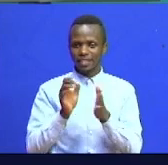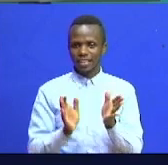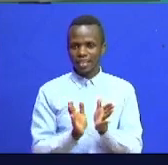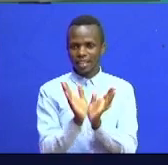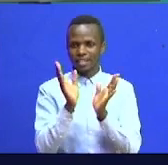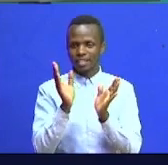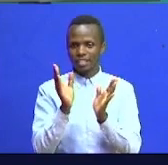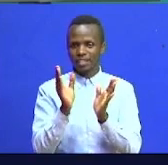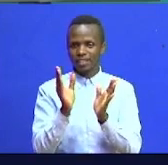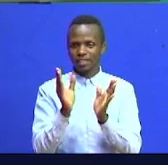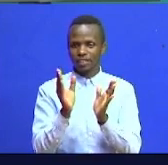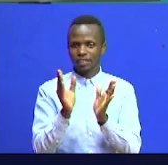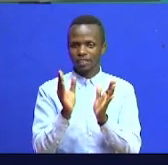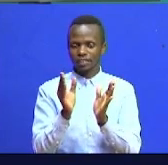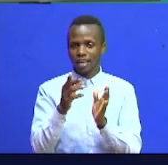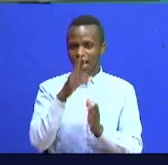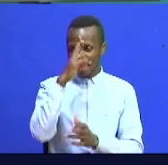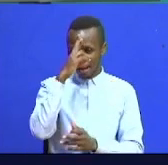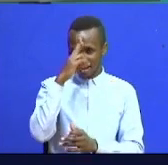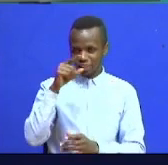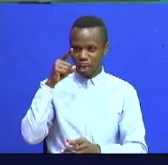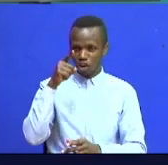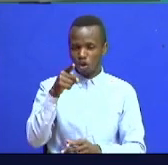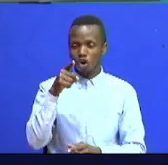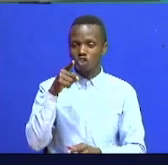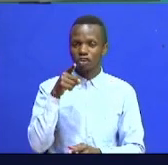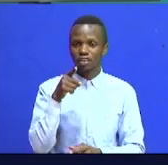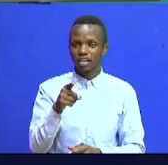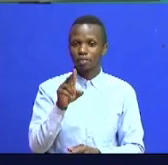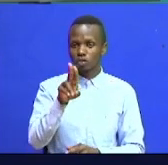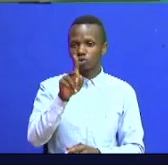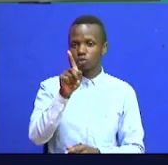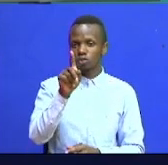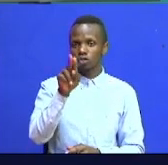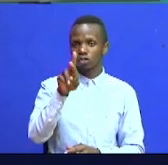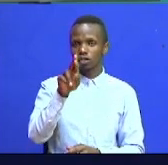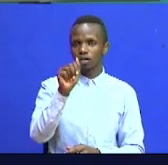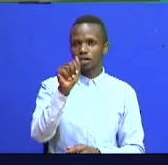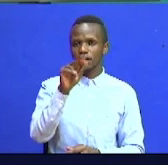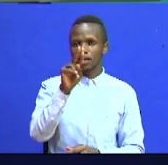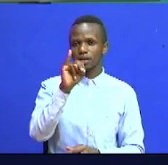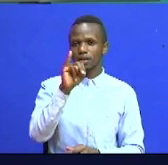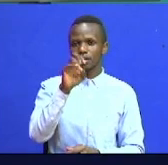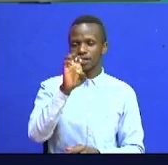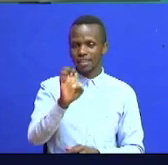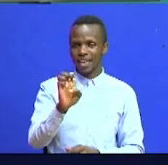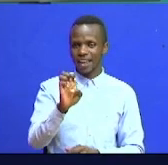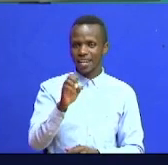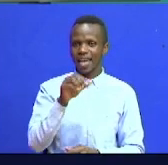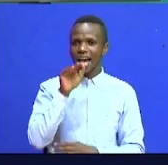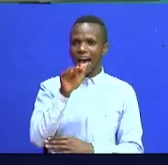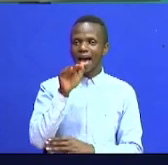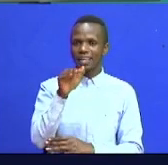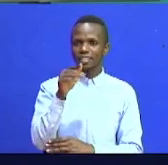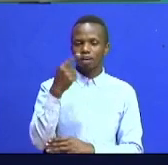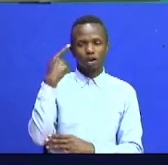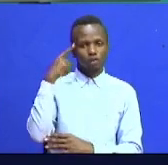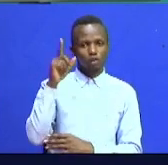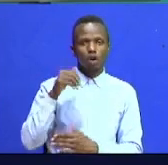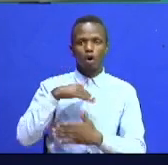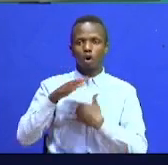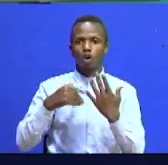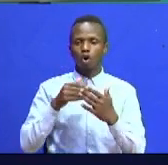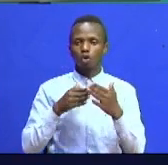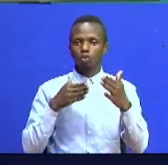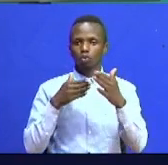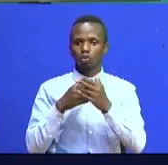condemned Russia's intensification of attacks on Ukrainian ports, calling for the immediate cessation of all attacks against civilians